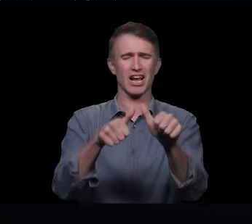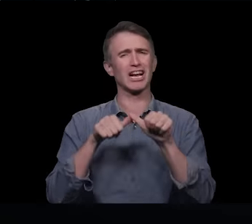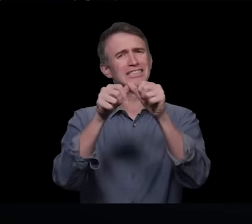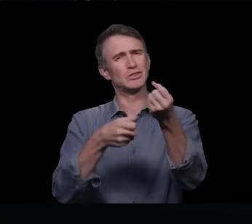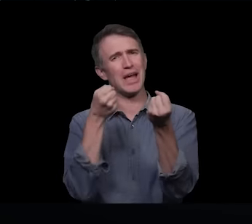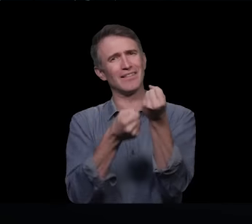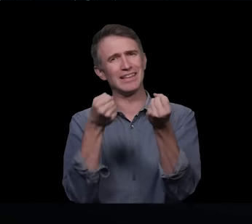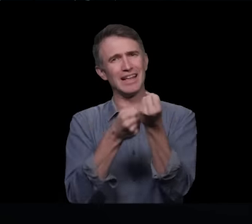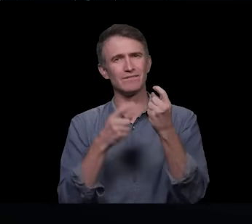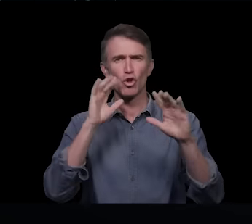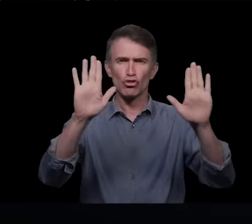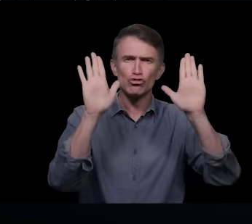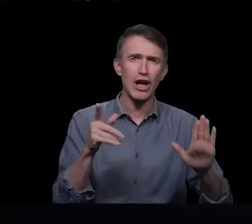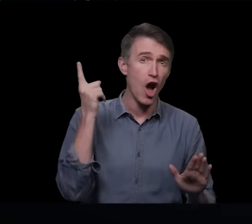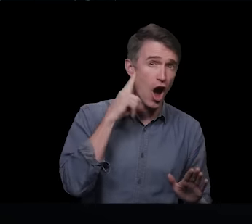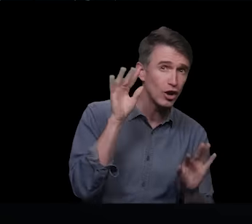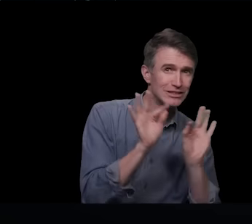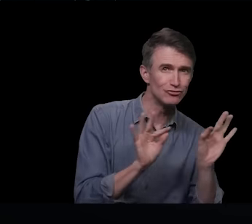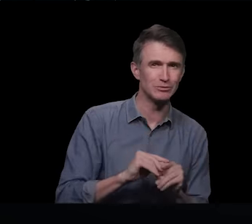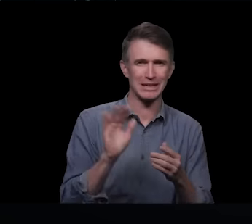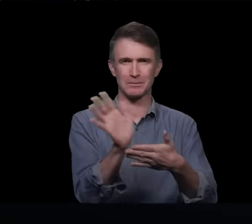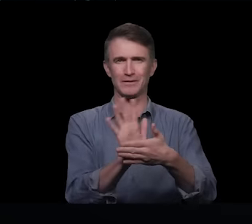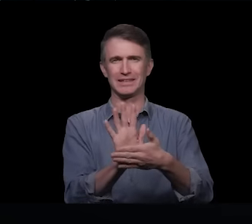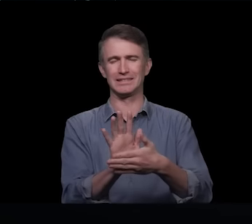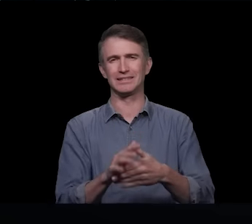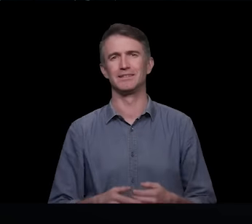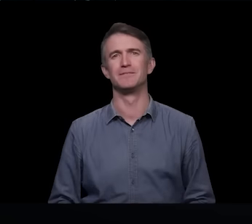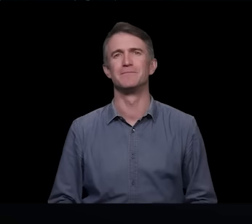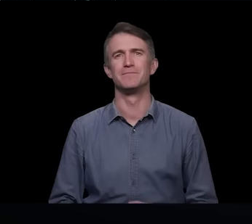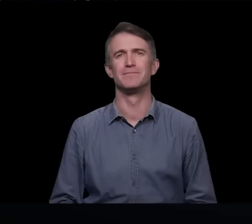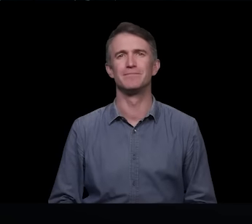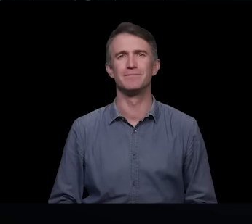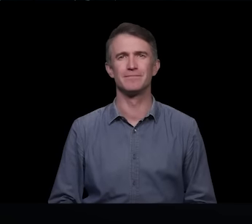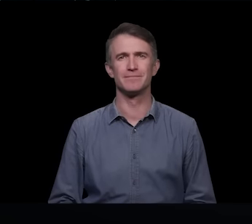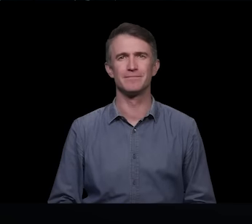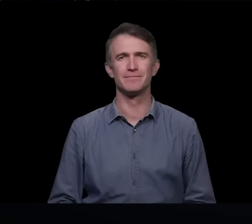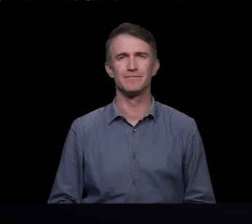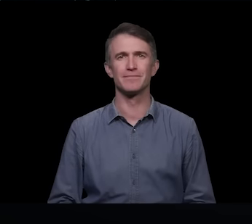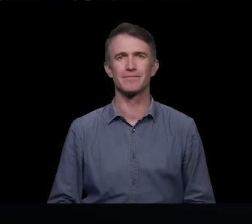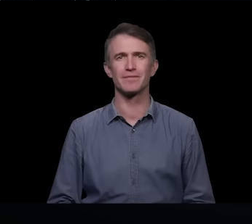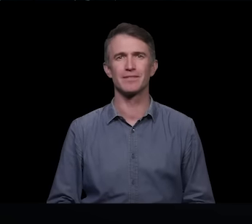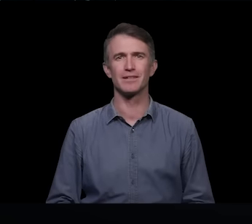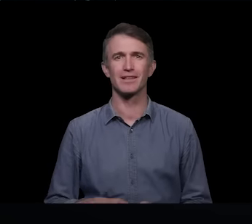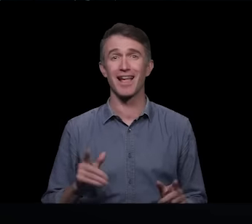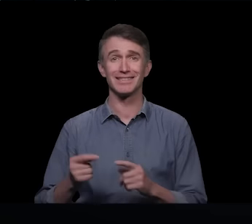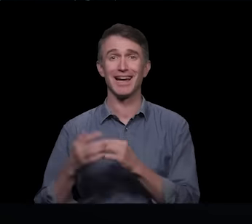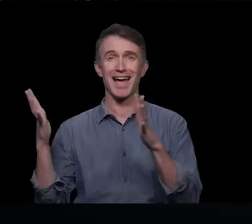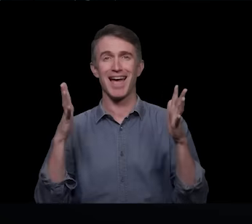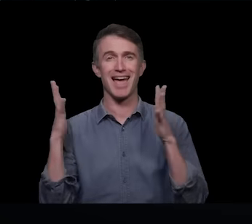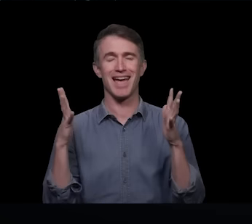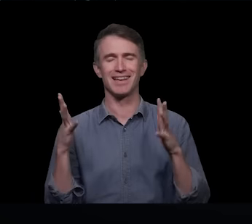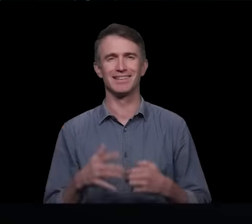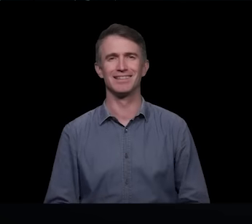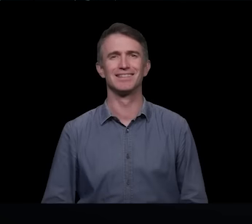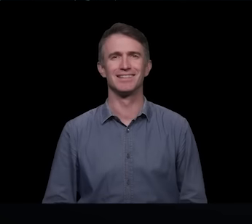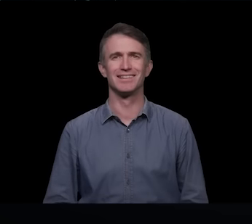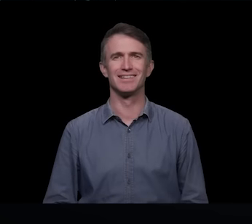going to continue advocating for great audio description in movies. Staff members wave and shake their hands.